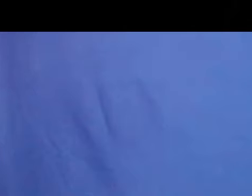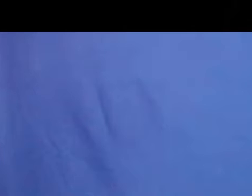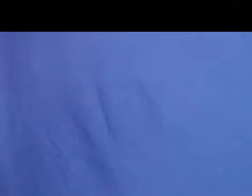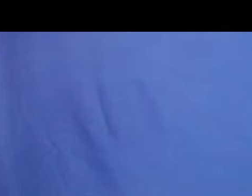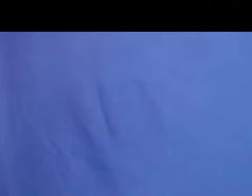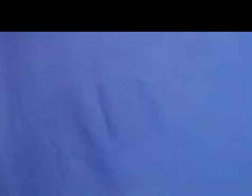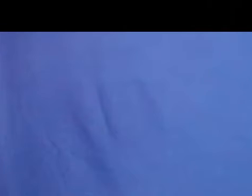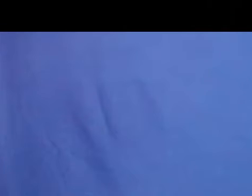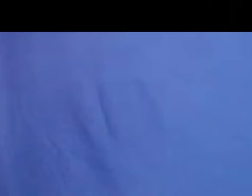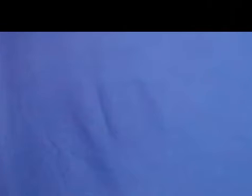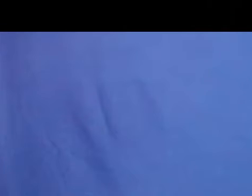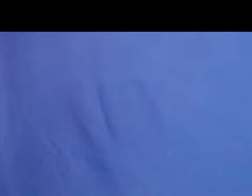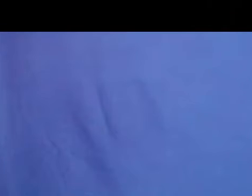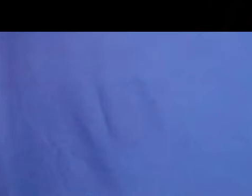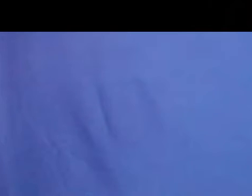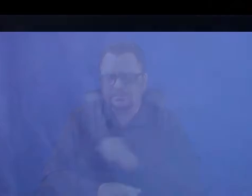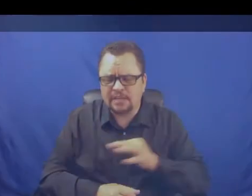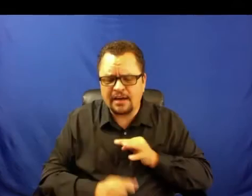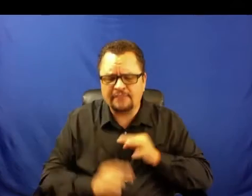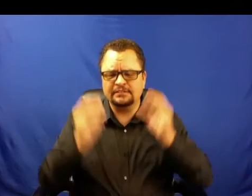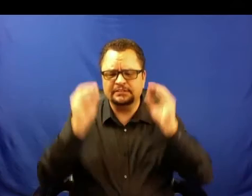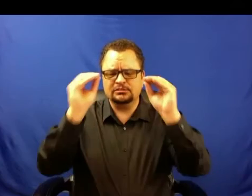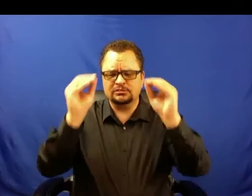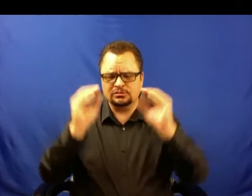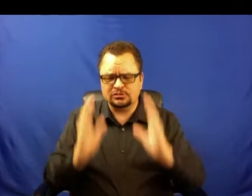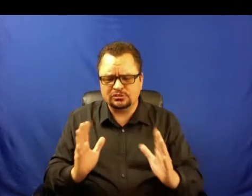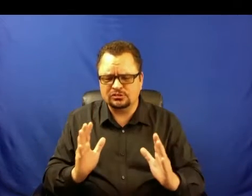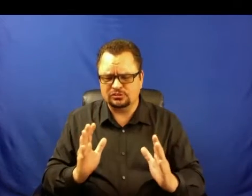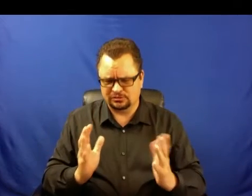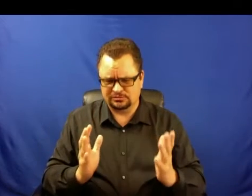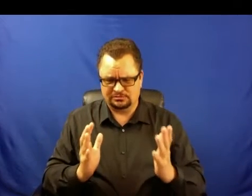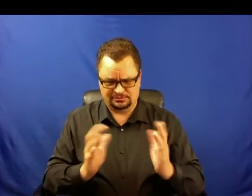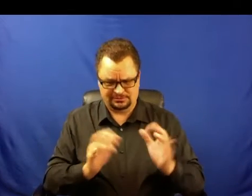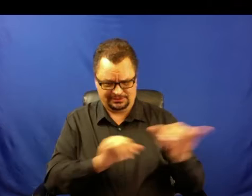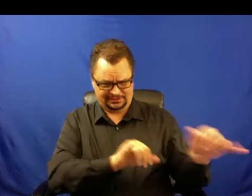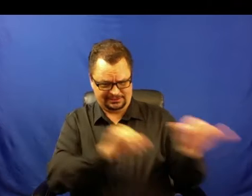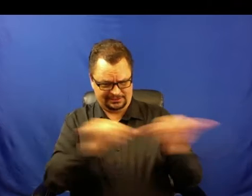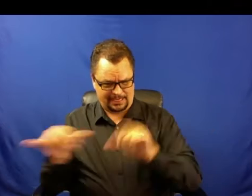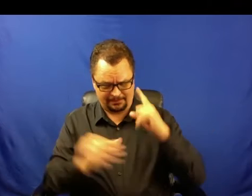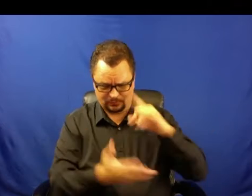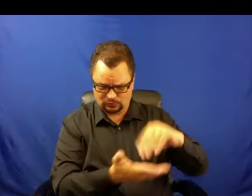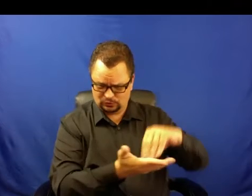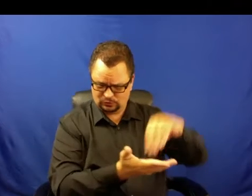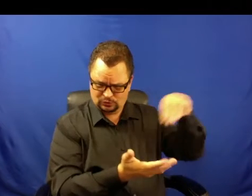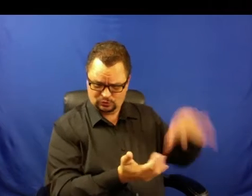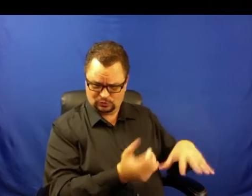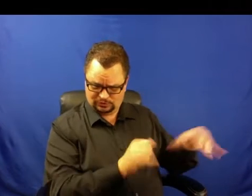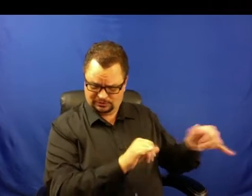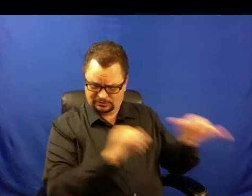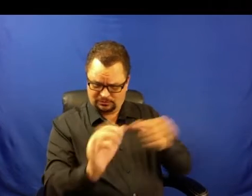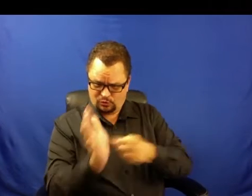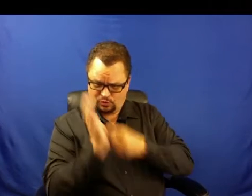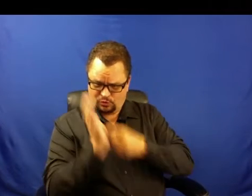as for students, is that correct? Yes, sir.